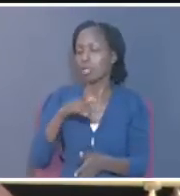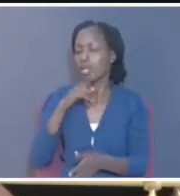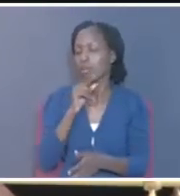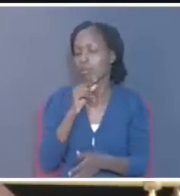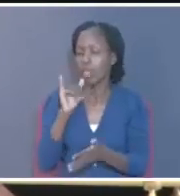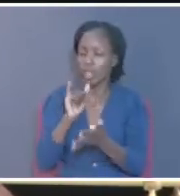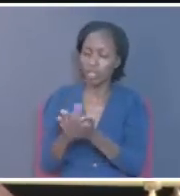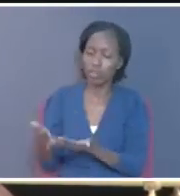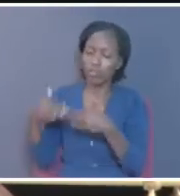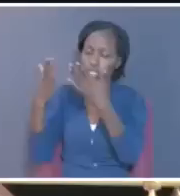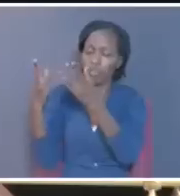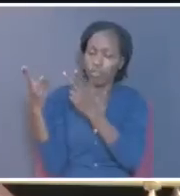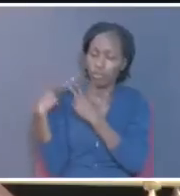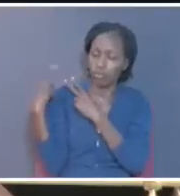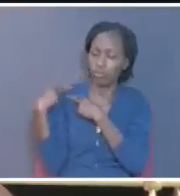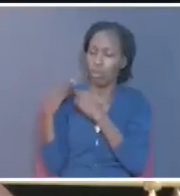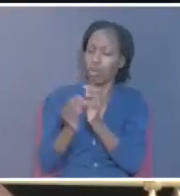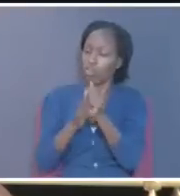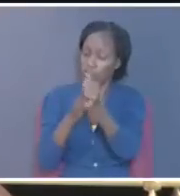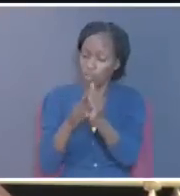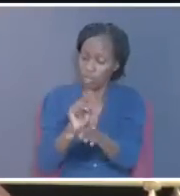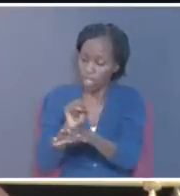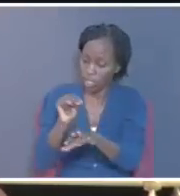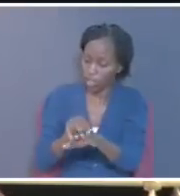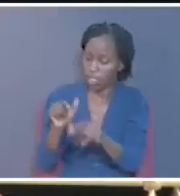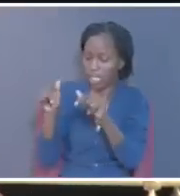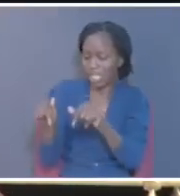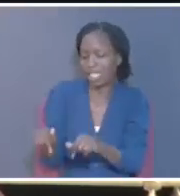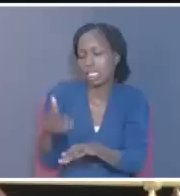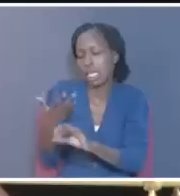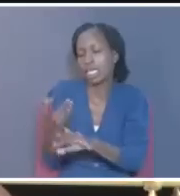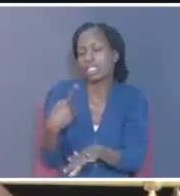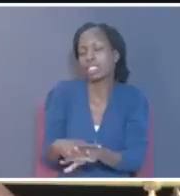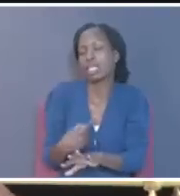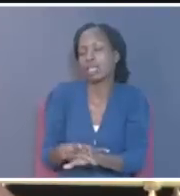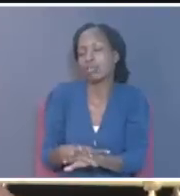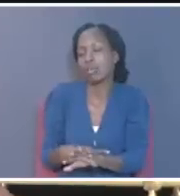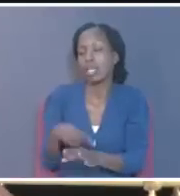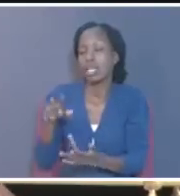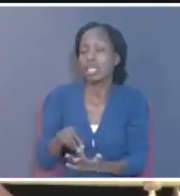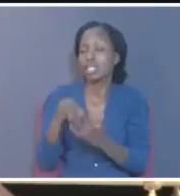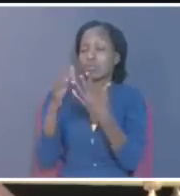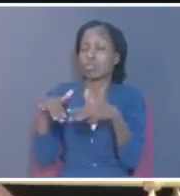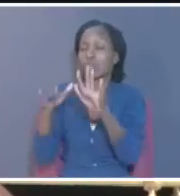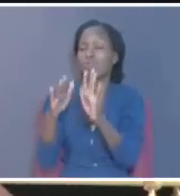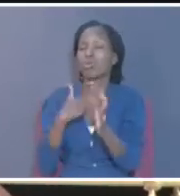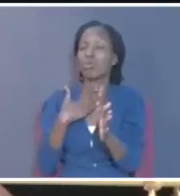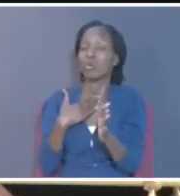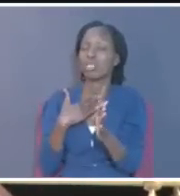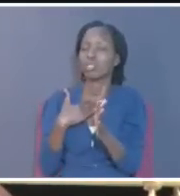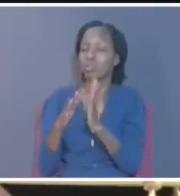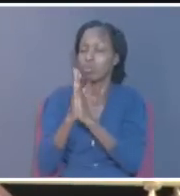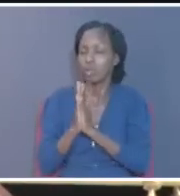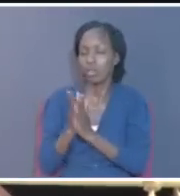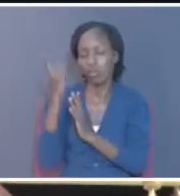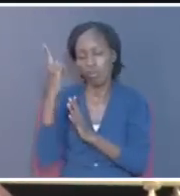with the responsibility of steering this nation at a time such as this. In a special way, Lord, we want to bring our